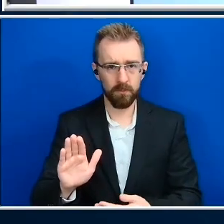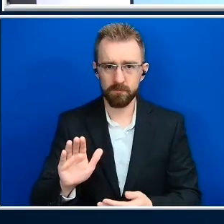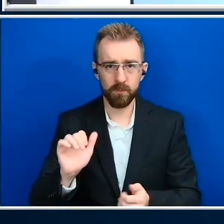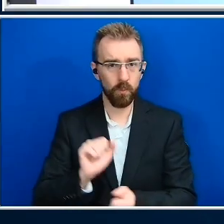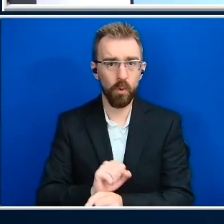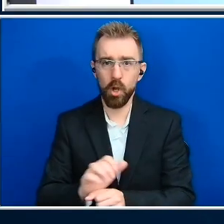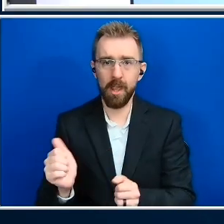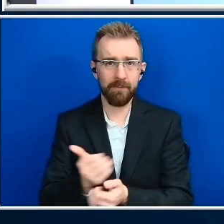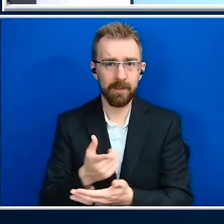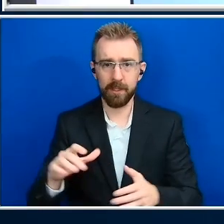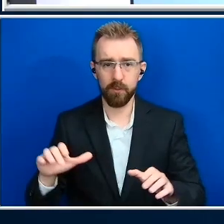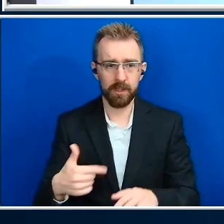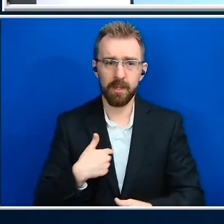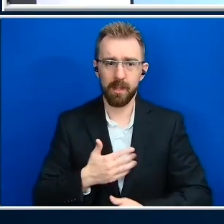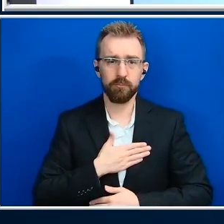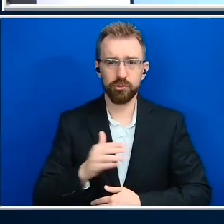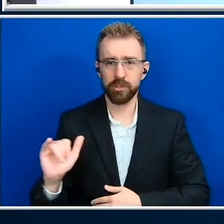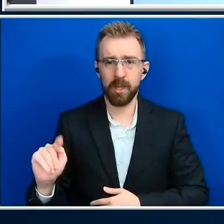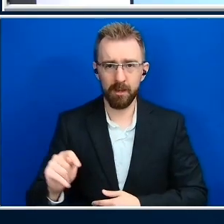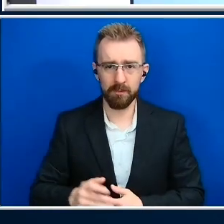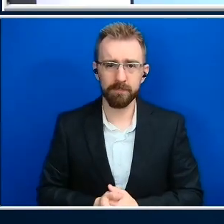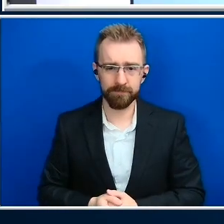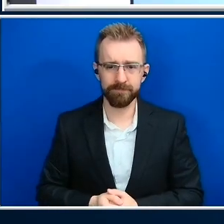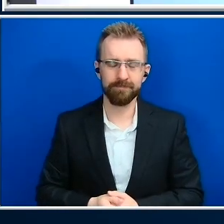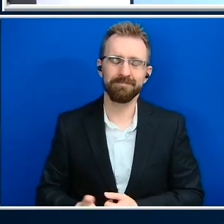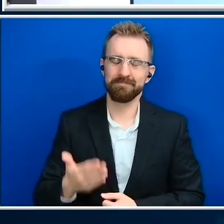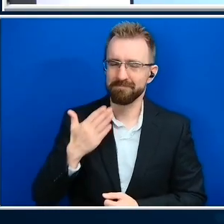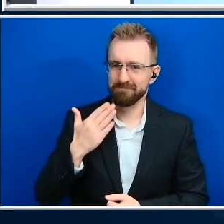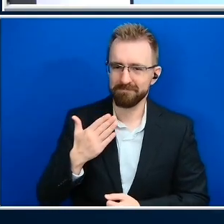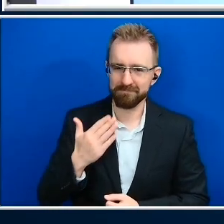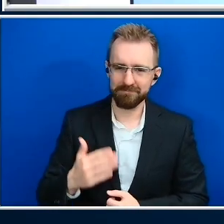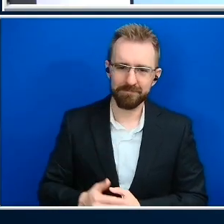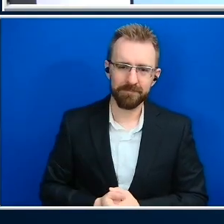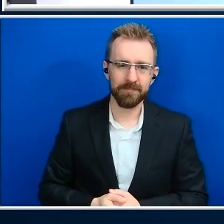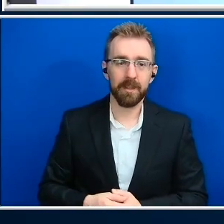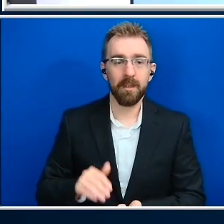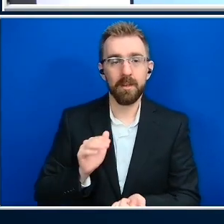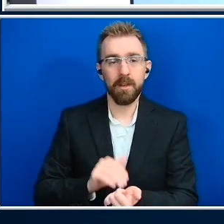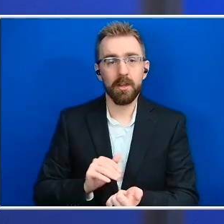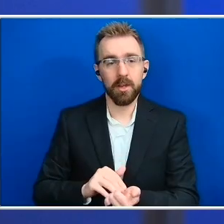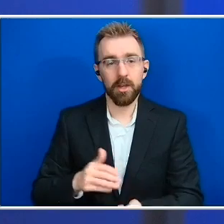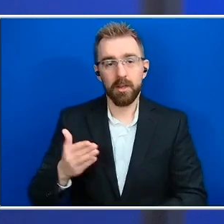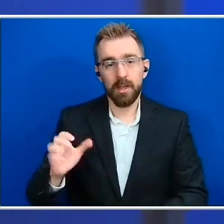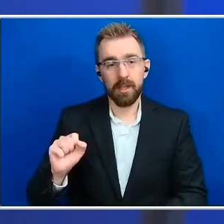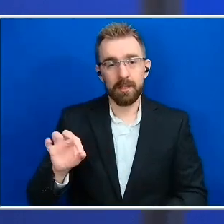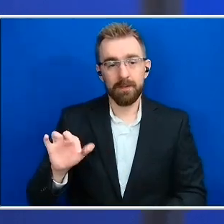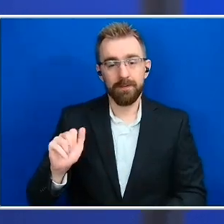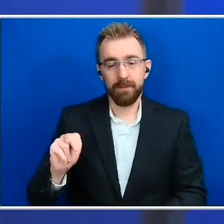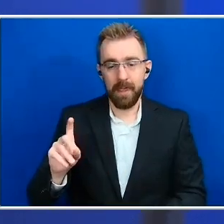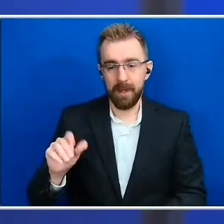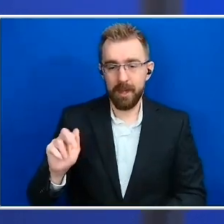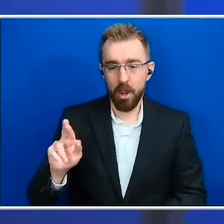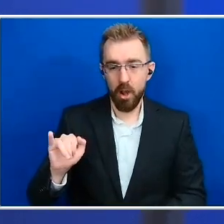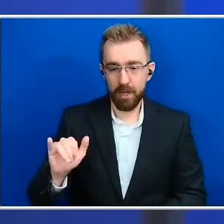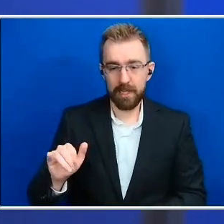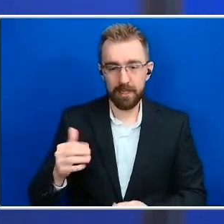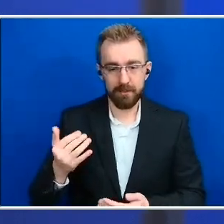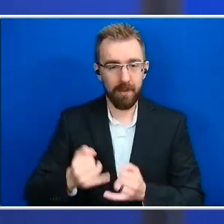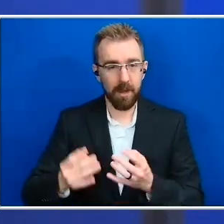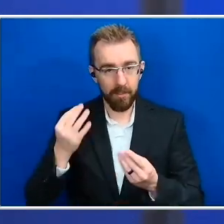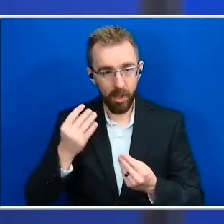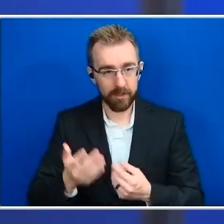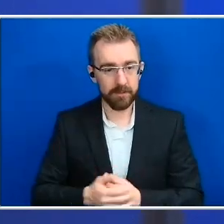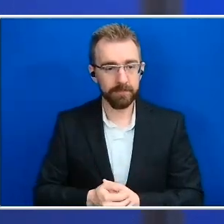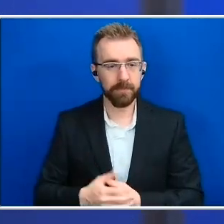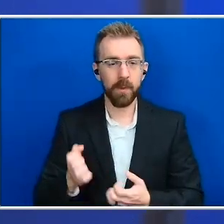it. Thank you. Dr. Esfandari, final thoughts? Again, I want to bring up this